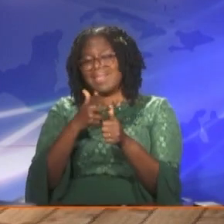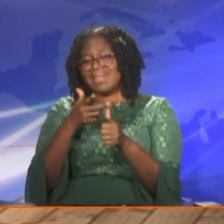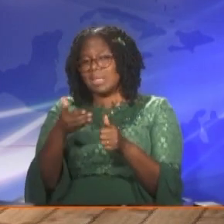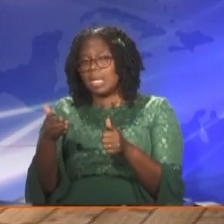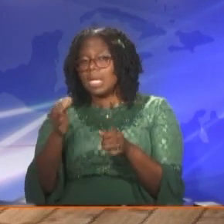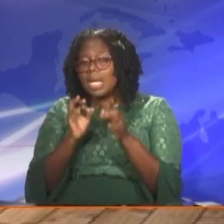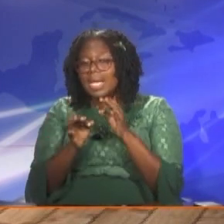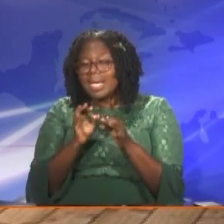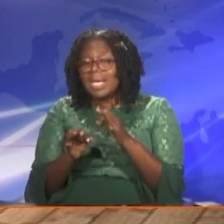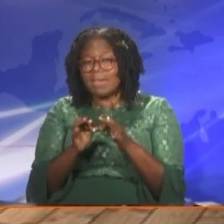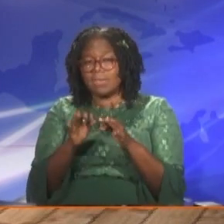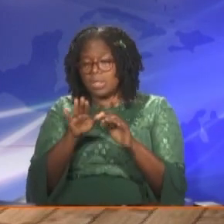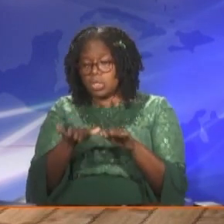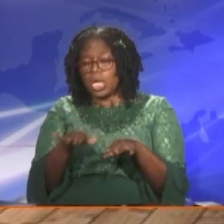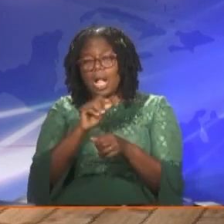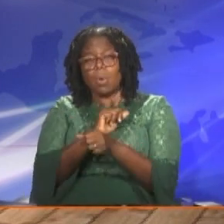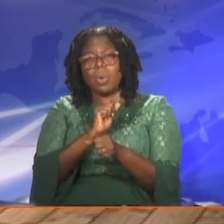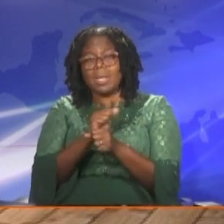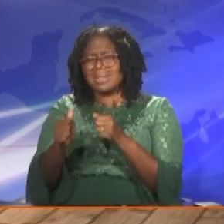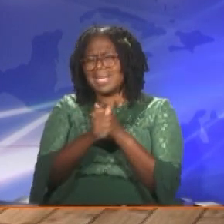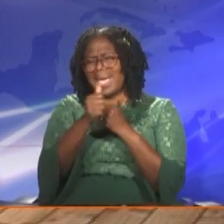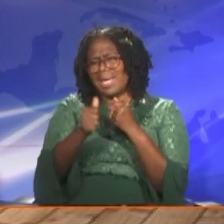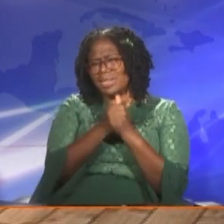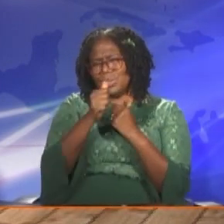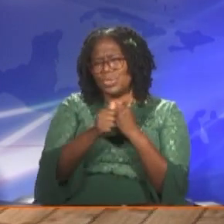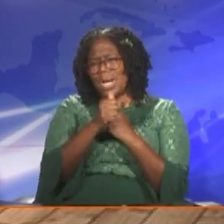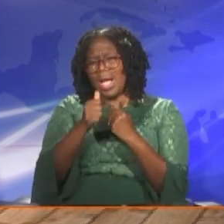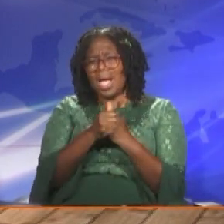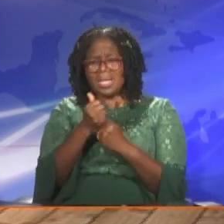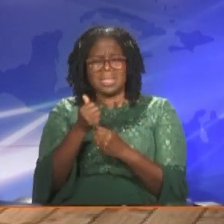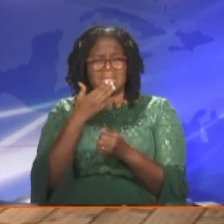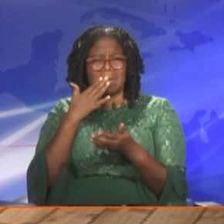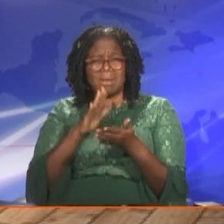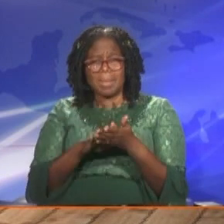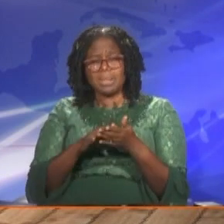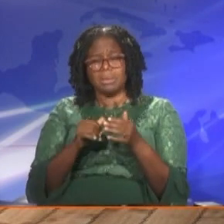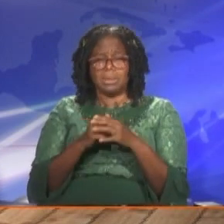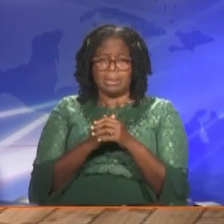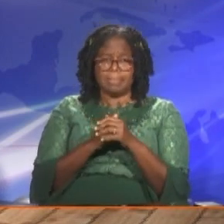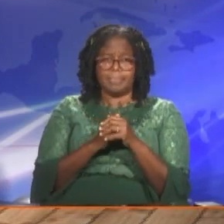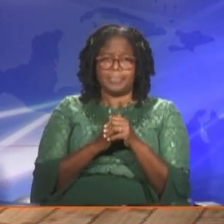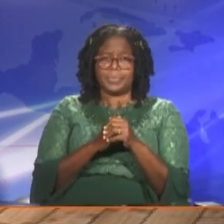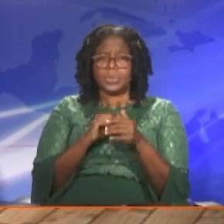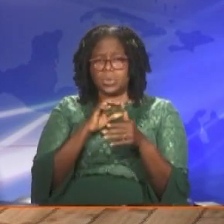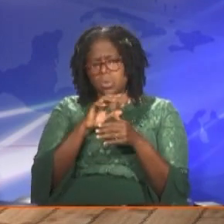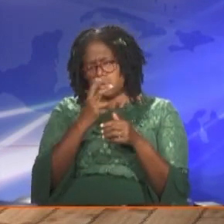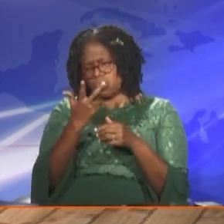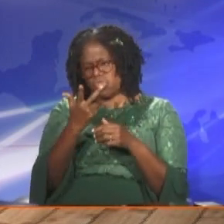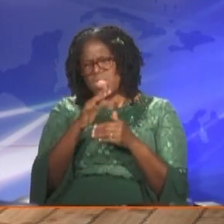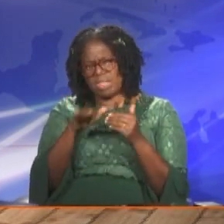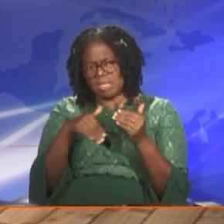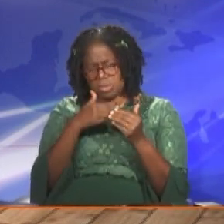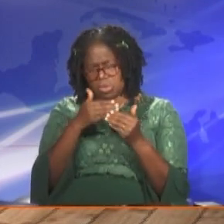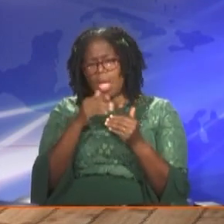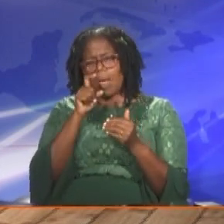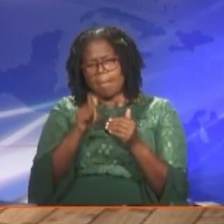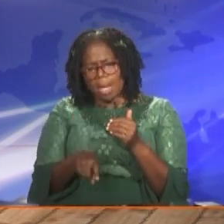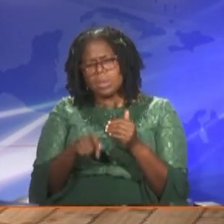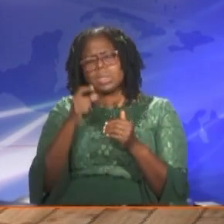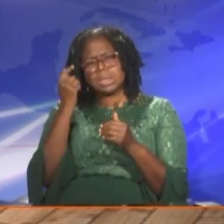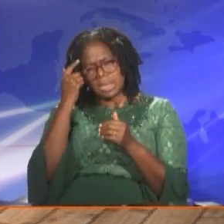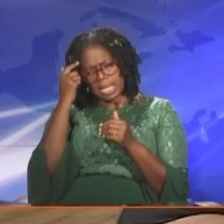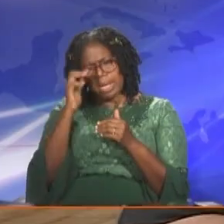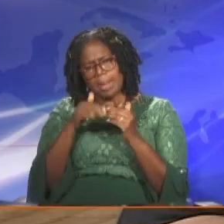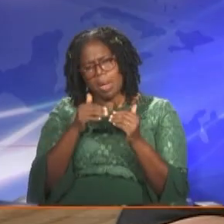is dangerous to their health and their well-being. So those are the more common indicators we would look at with respect to child labor. Now, you talk